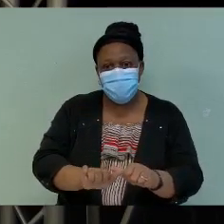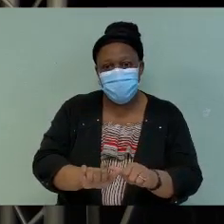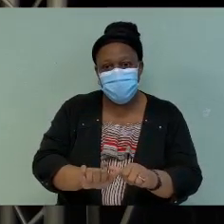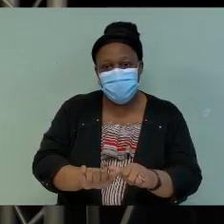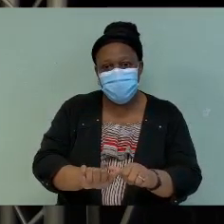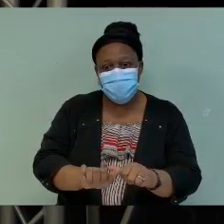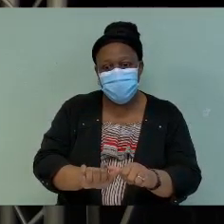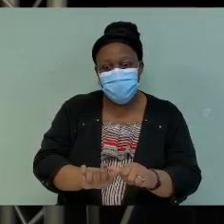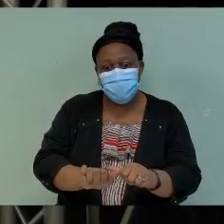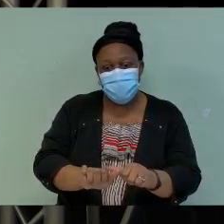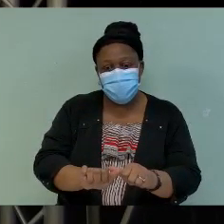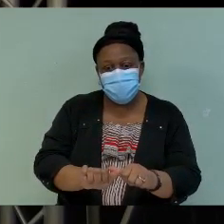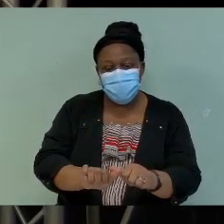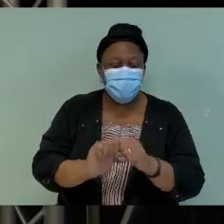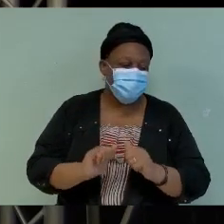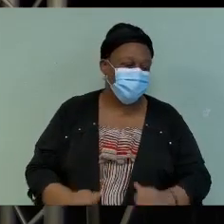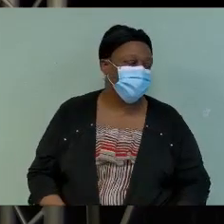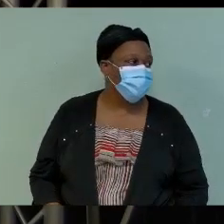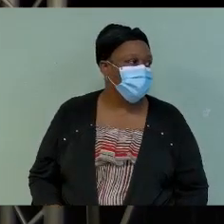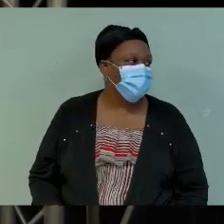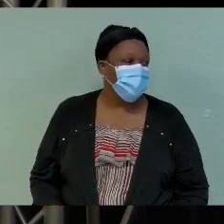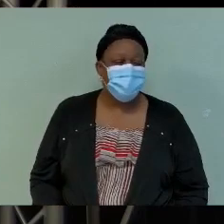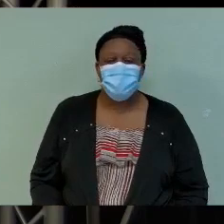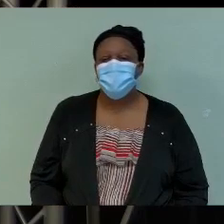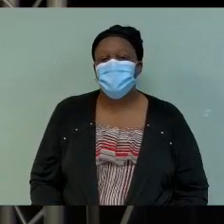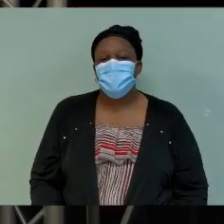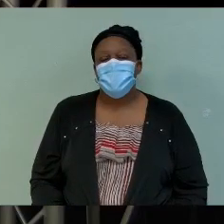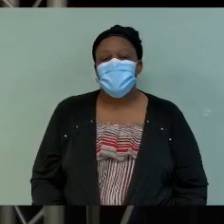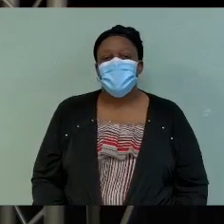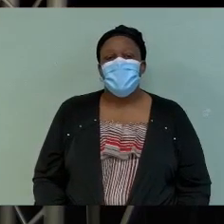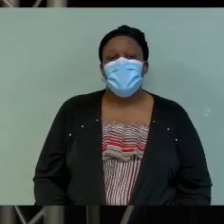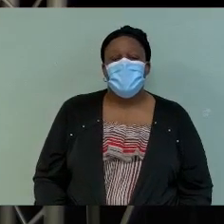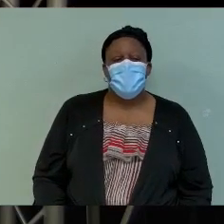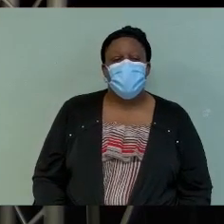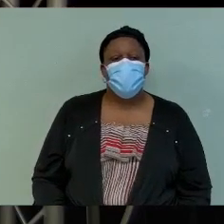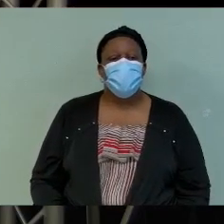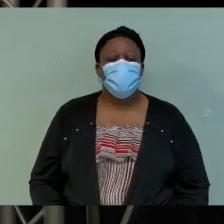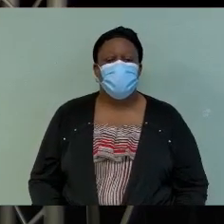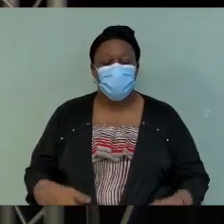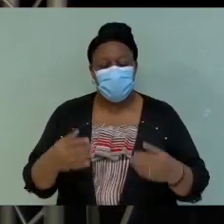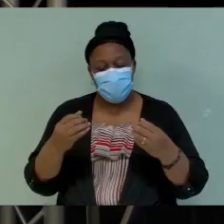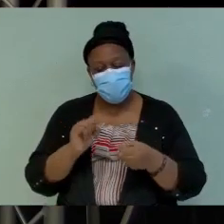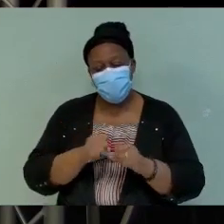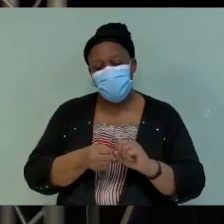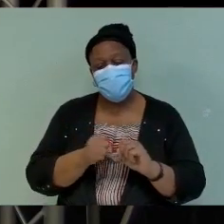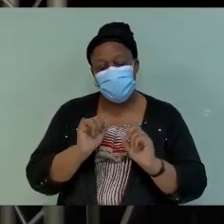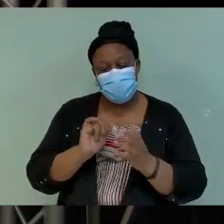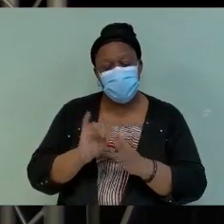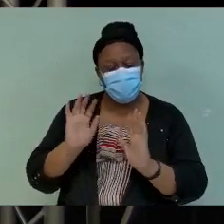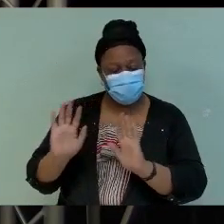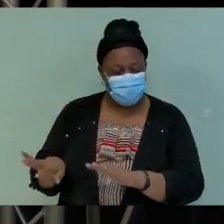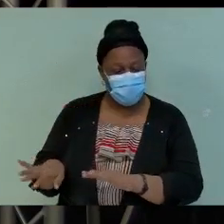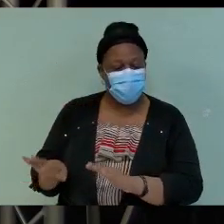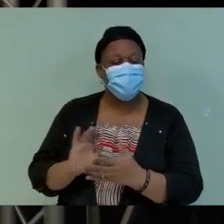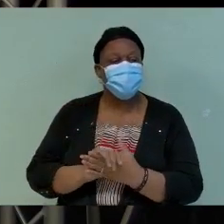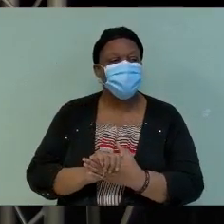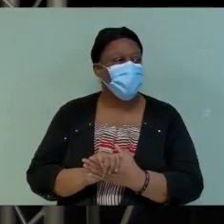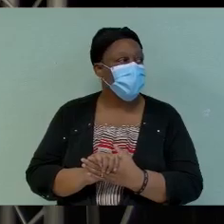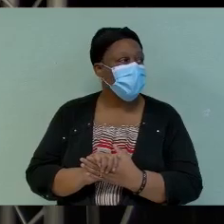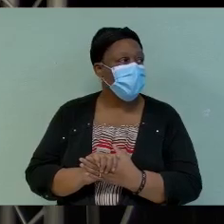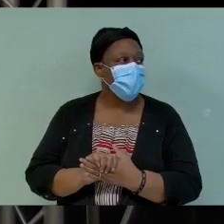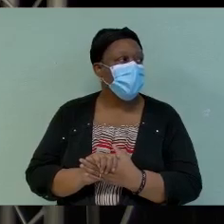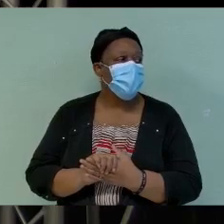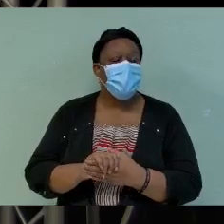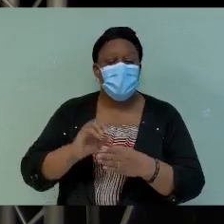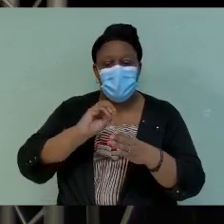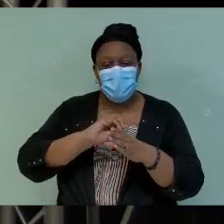on Saturday and Sunday, and this upcoming week for all businesses and enterprises, they will be